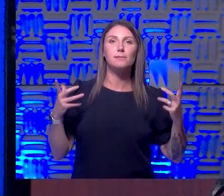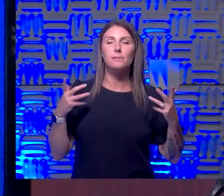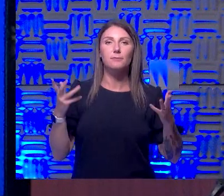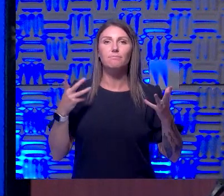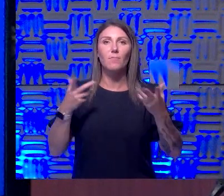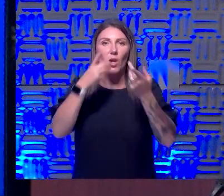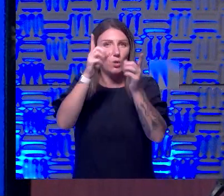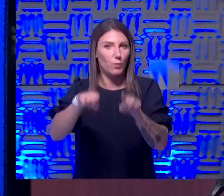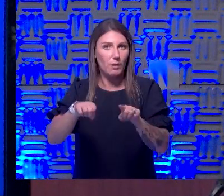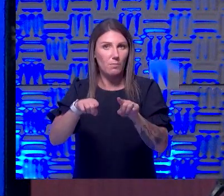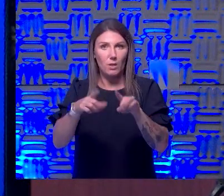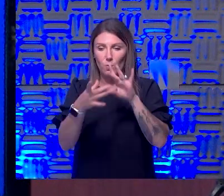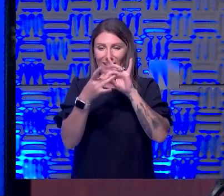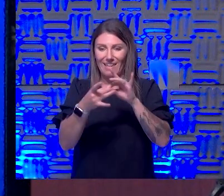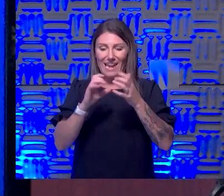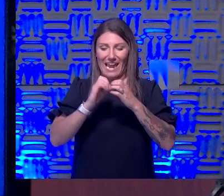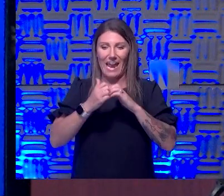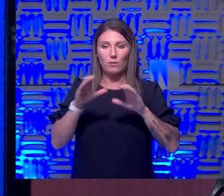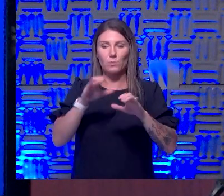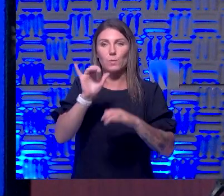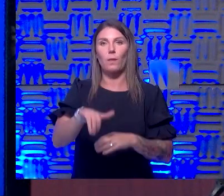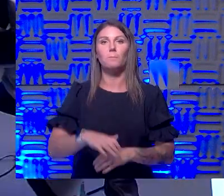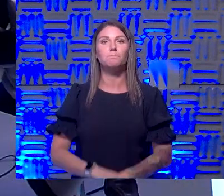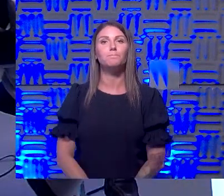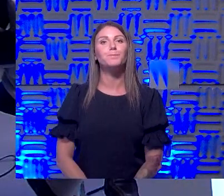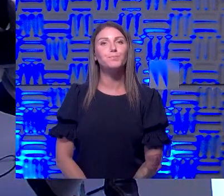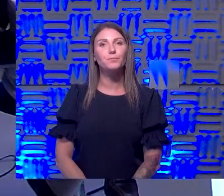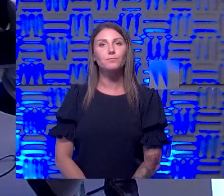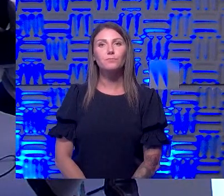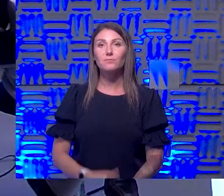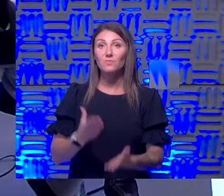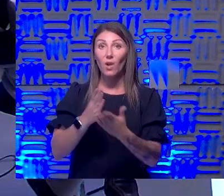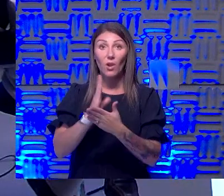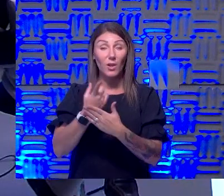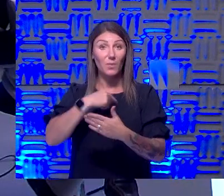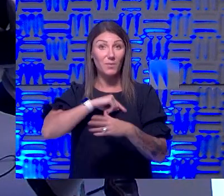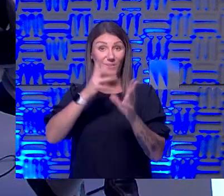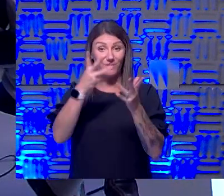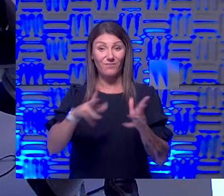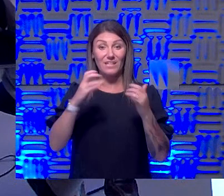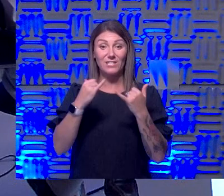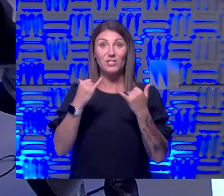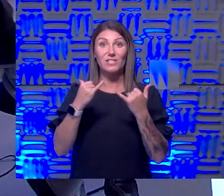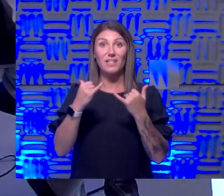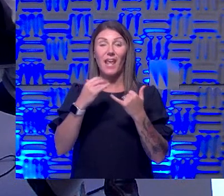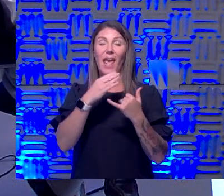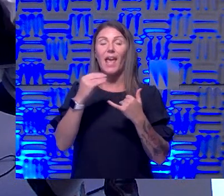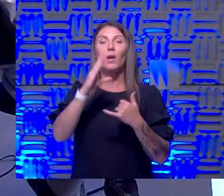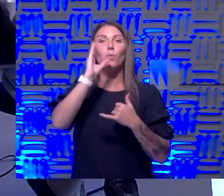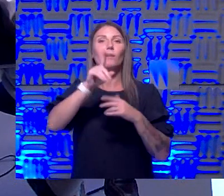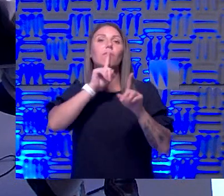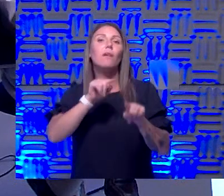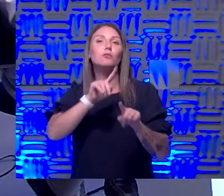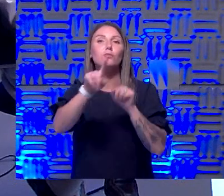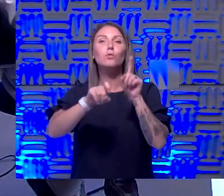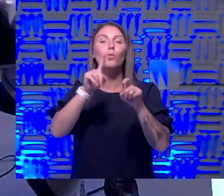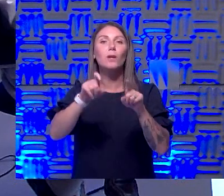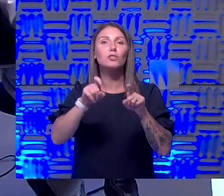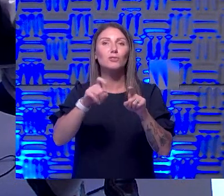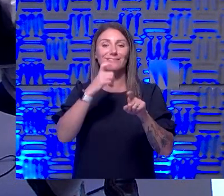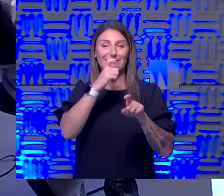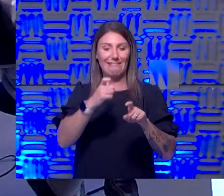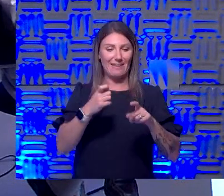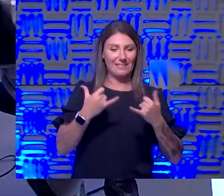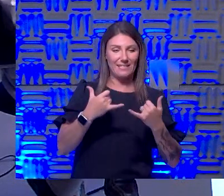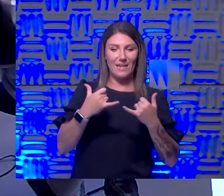some agreement about how we're going to do this. All right, we are going to wrap up today, but we're going to get to some of those questions that we didn't get to today.